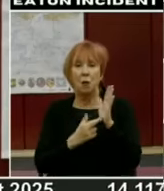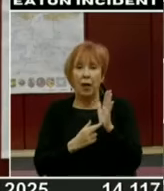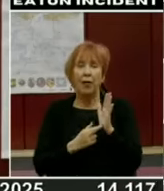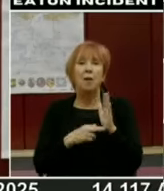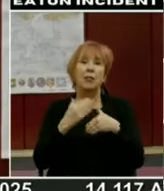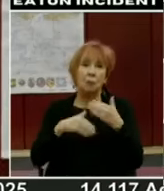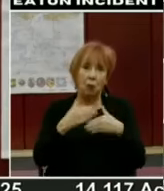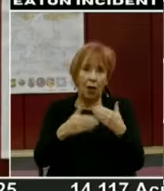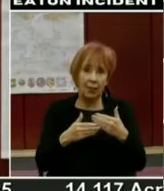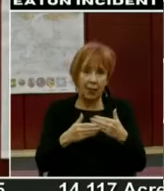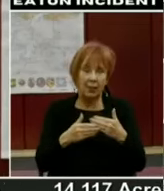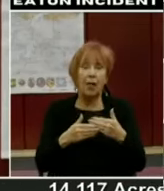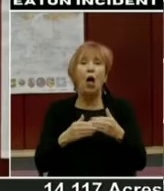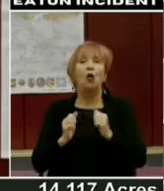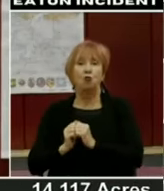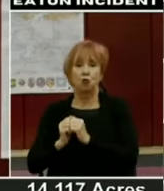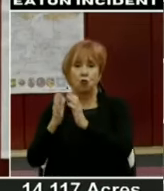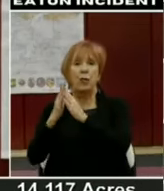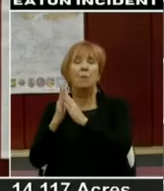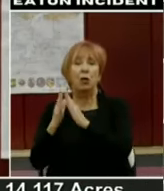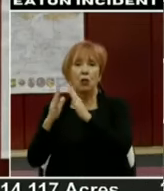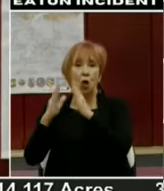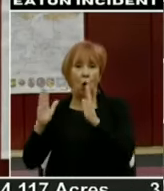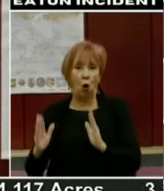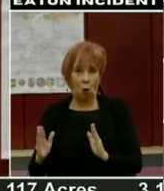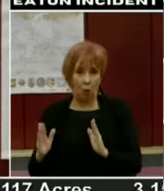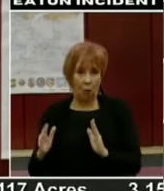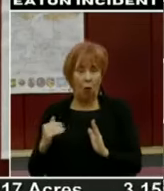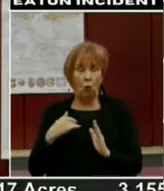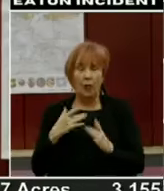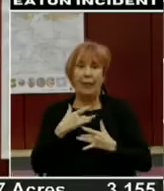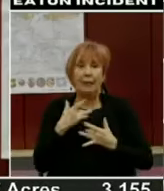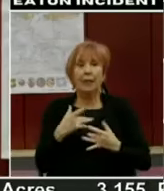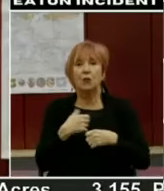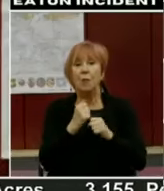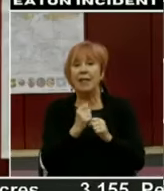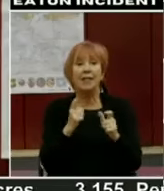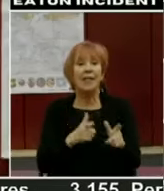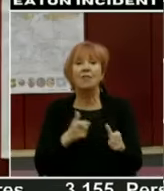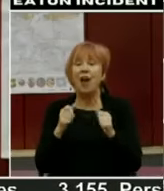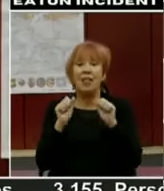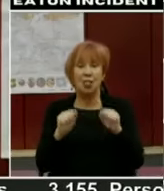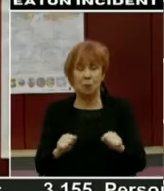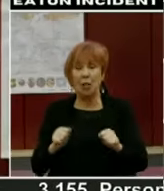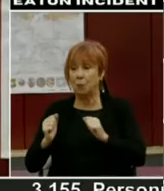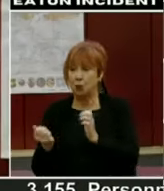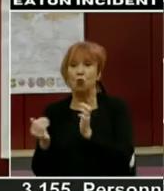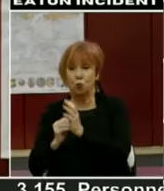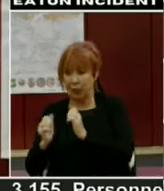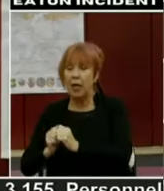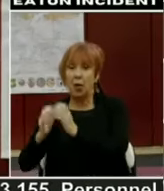rebuild a home. We intend to make this as fast as possible to rebuild your homes.